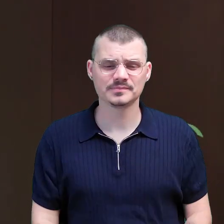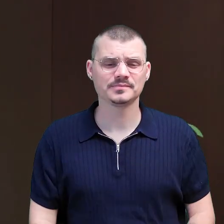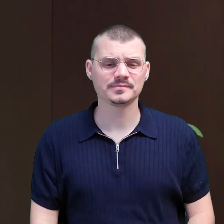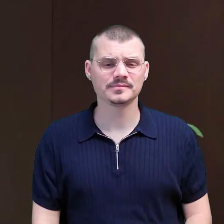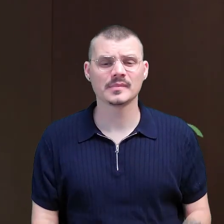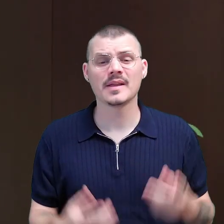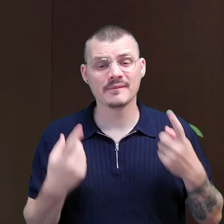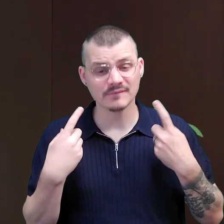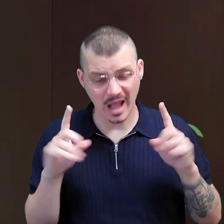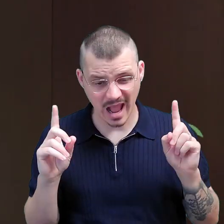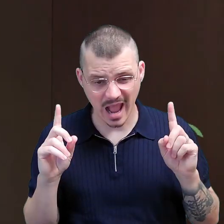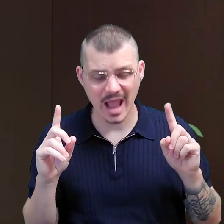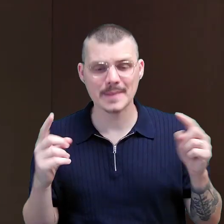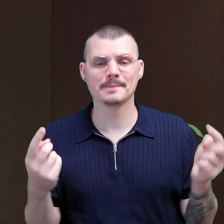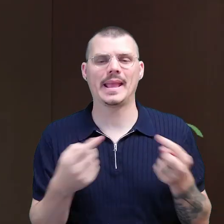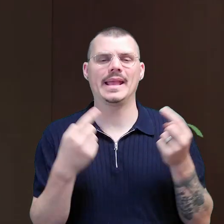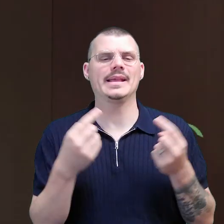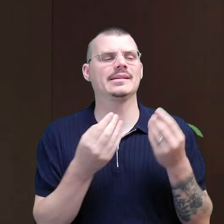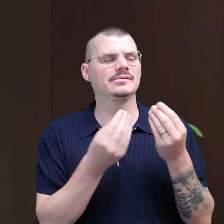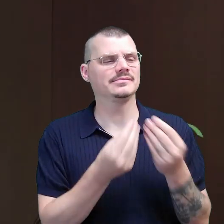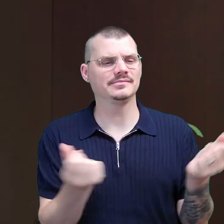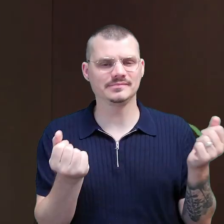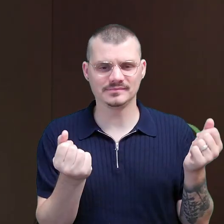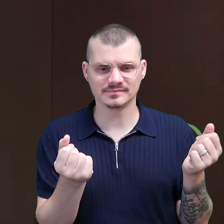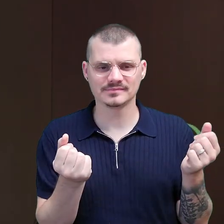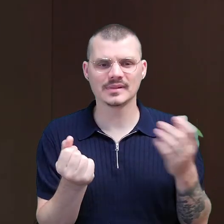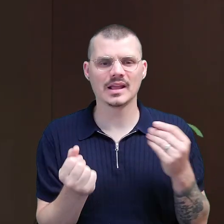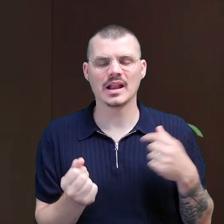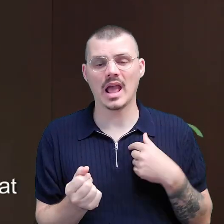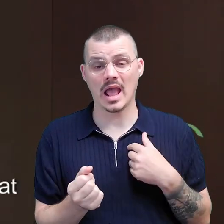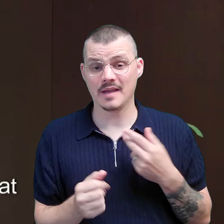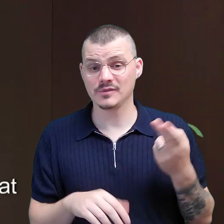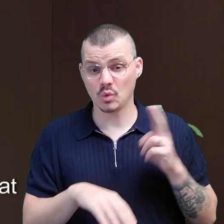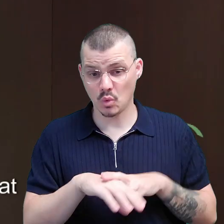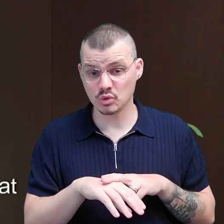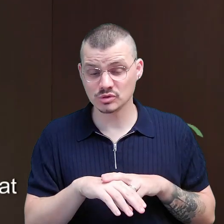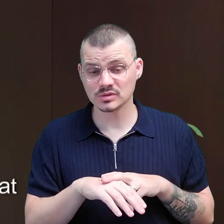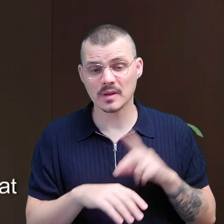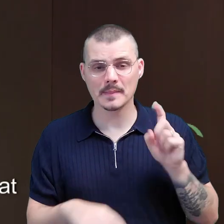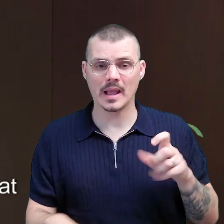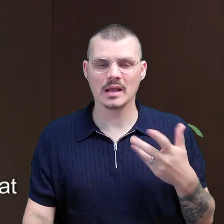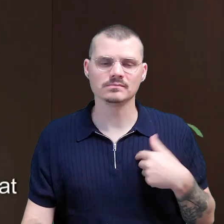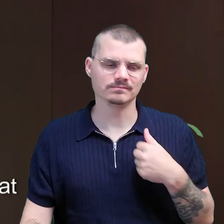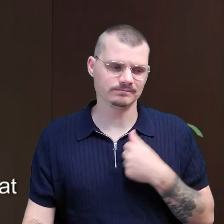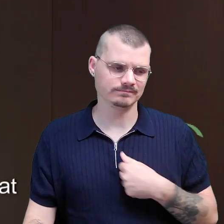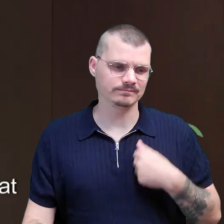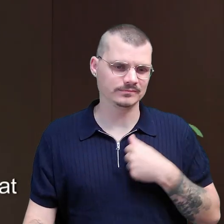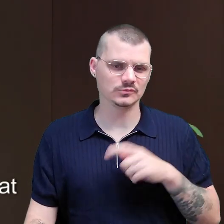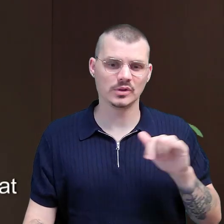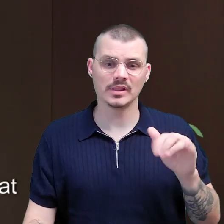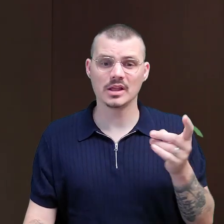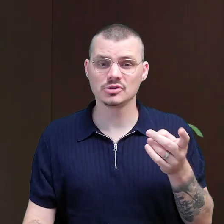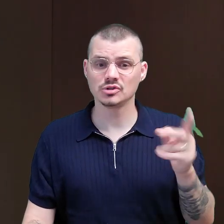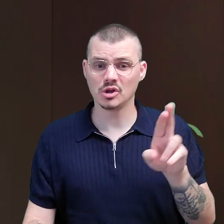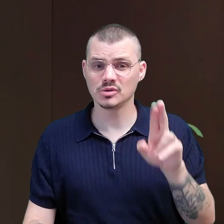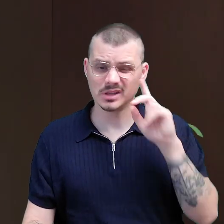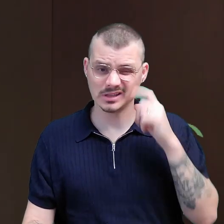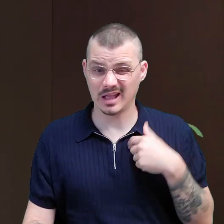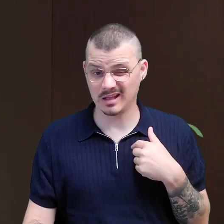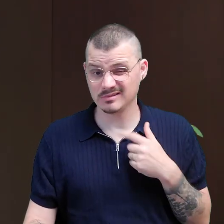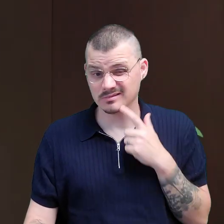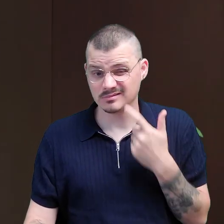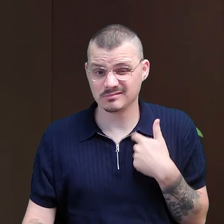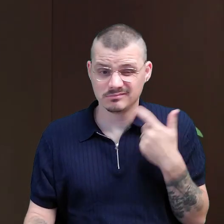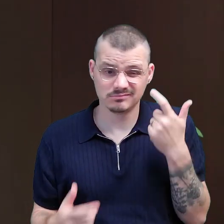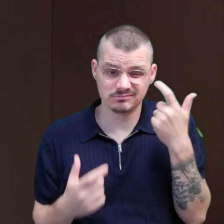right? She finally was pain-free. And I had to, of course, apologize to that doctor because I'd